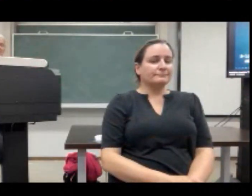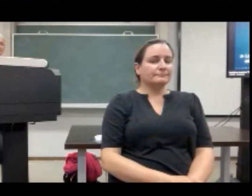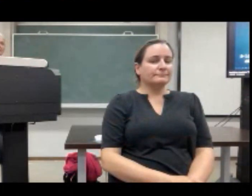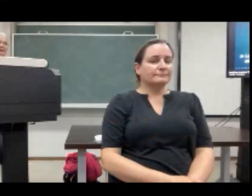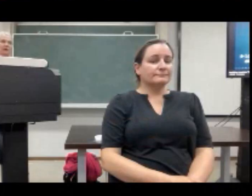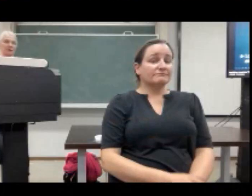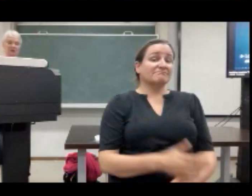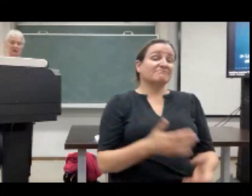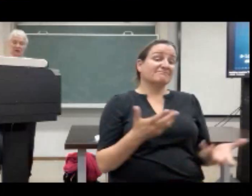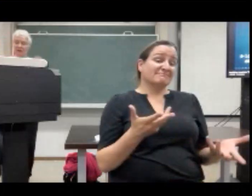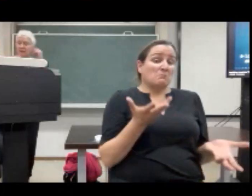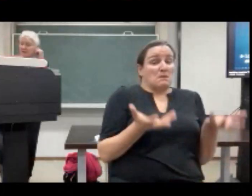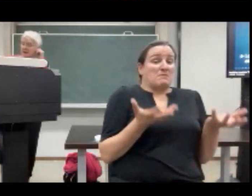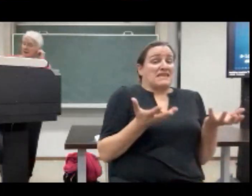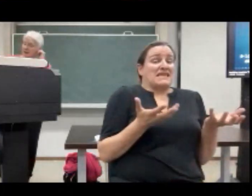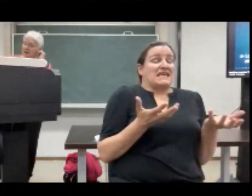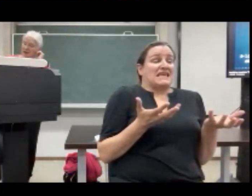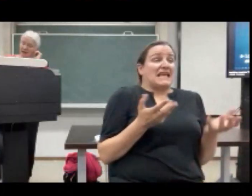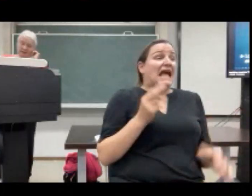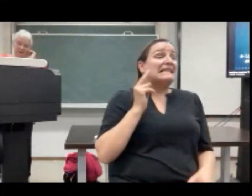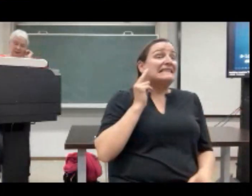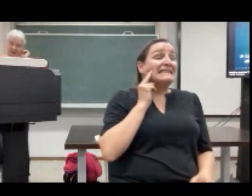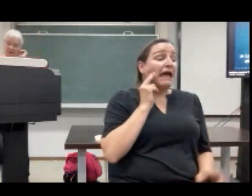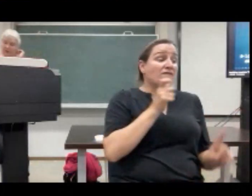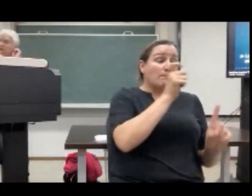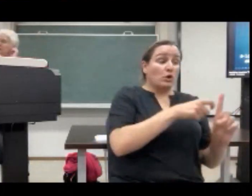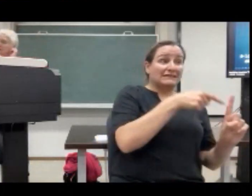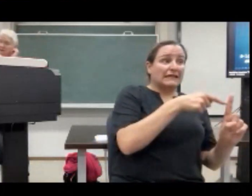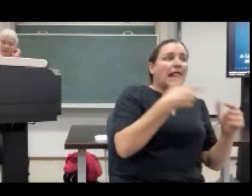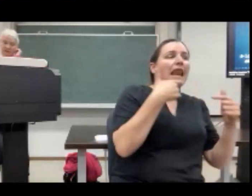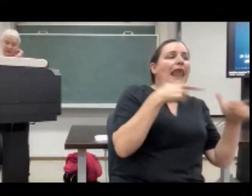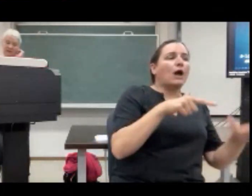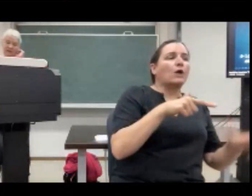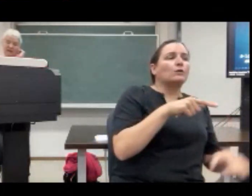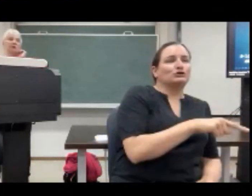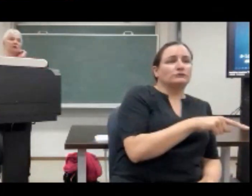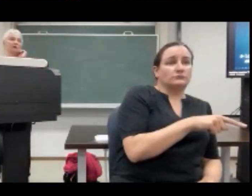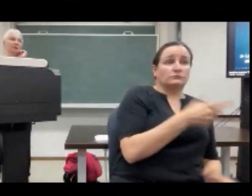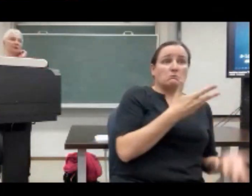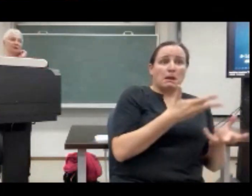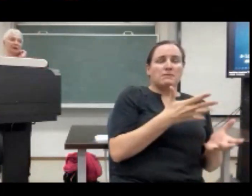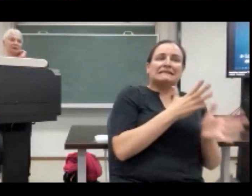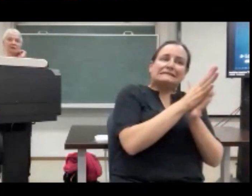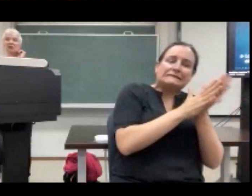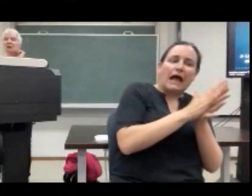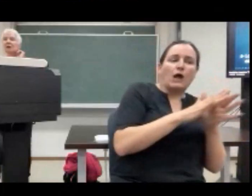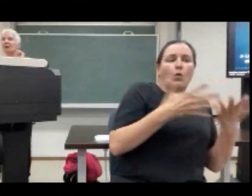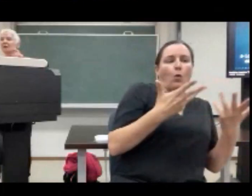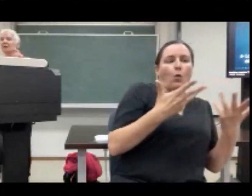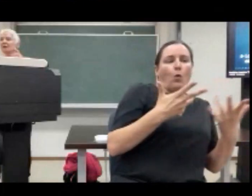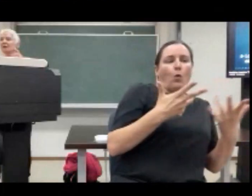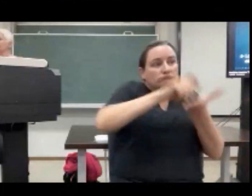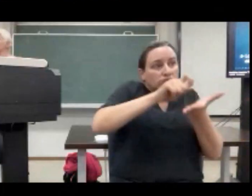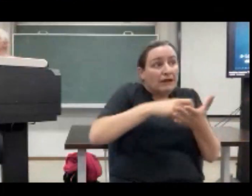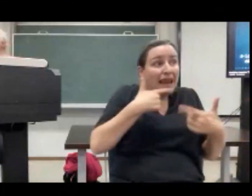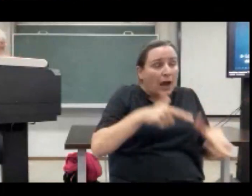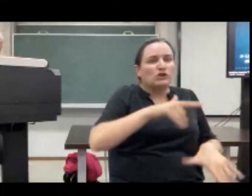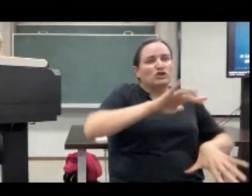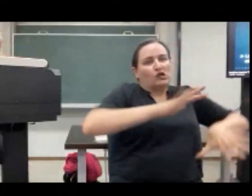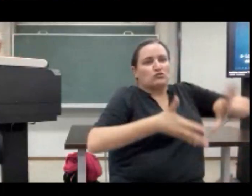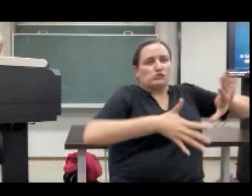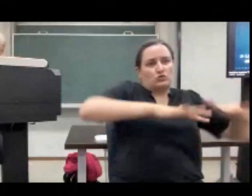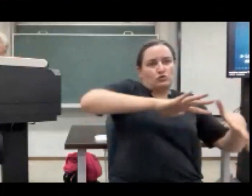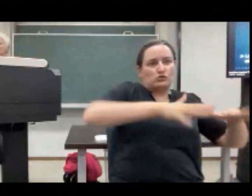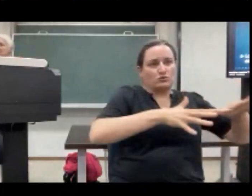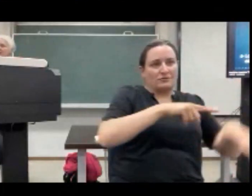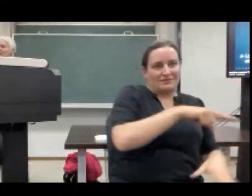Can be the case that the language skills of the deaf patient can be difficult either in a sign language or a spoken language. This is something, of course,